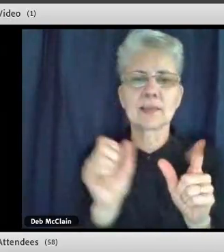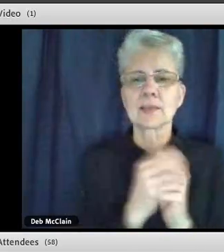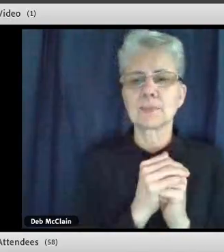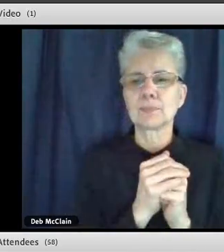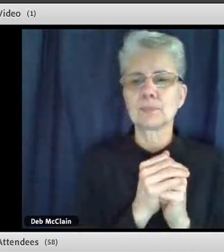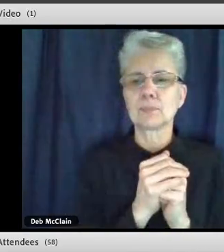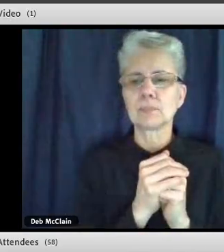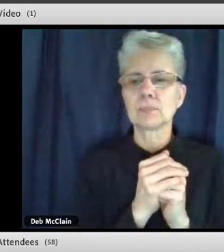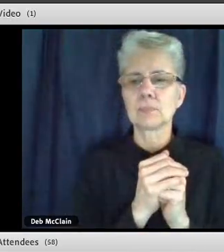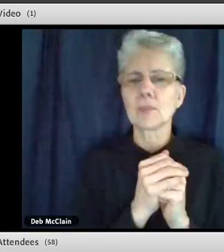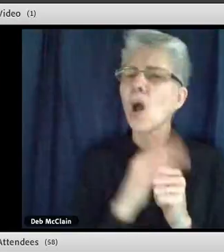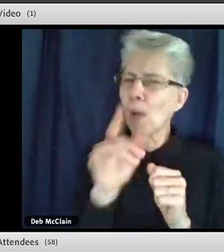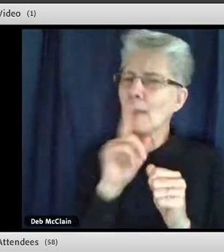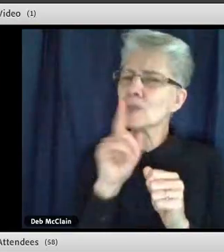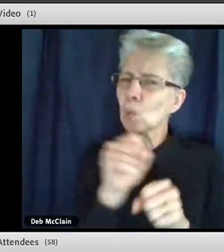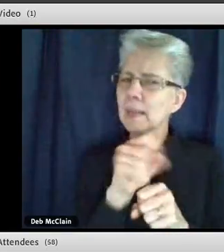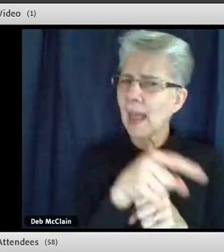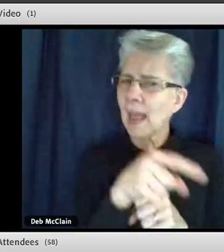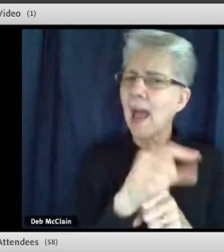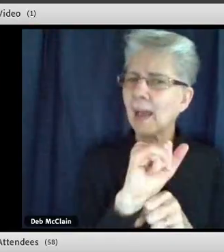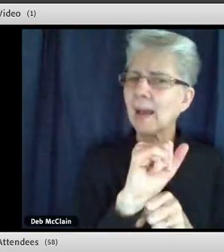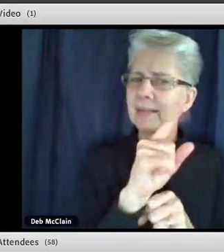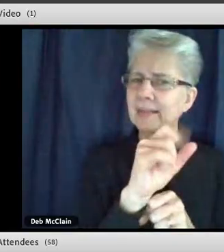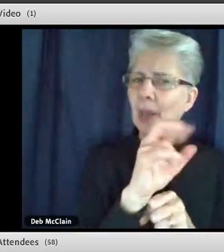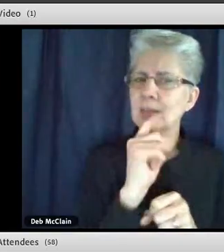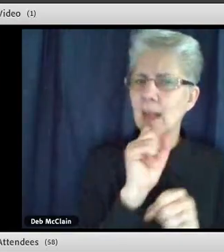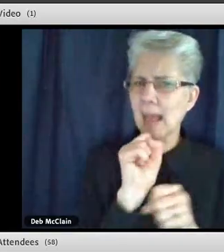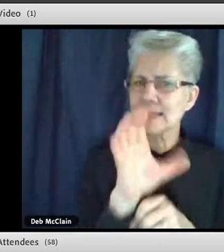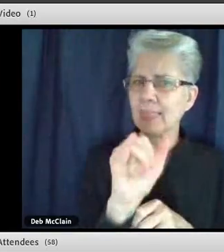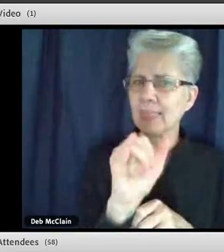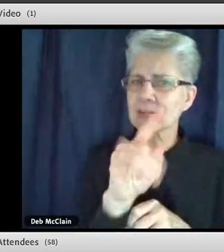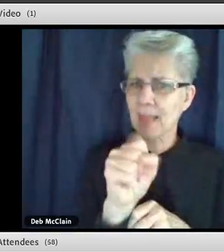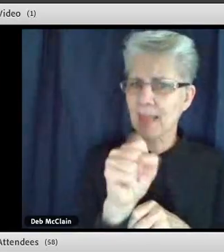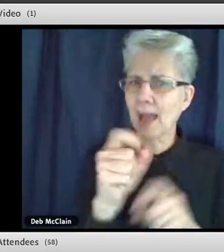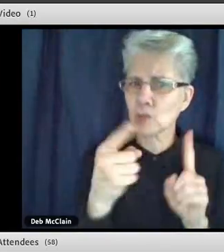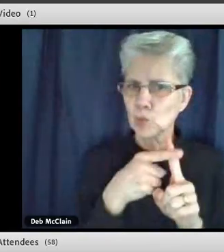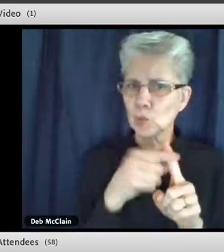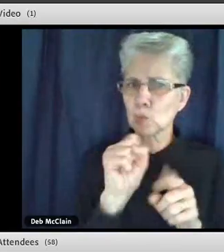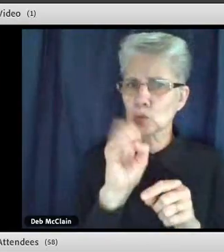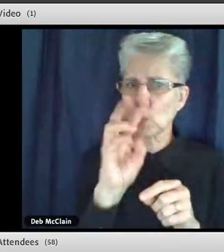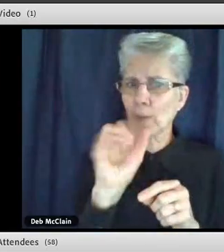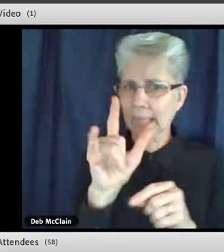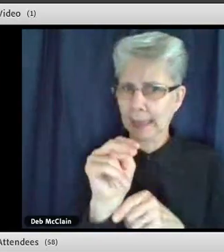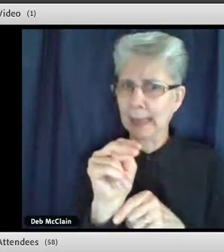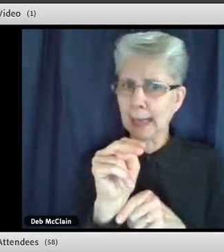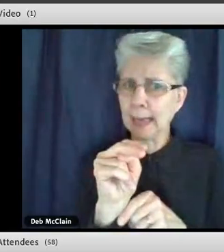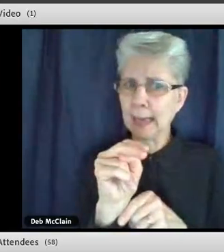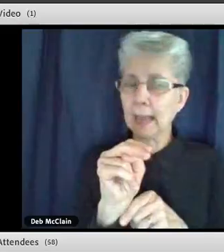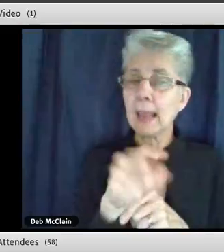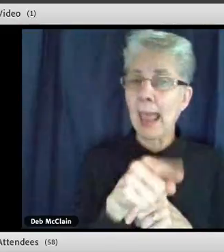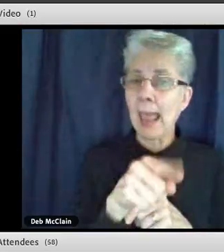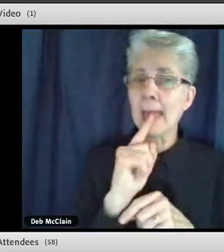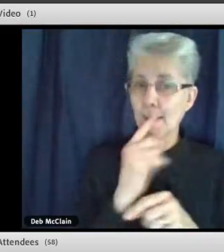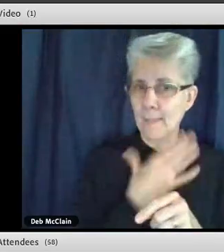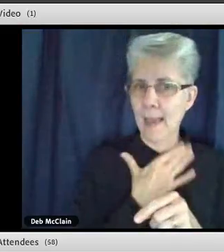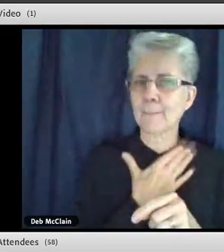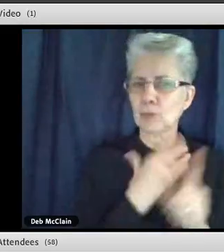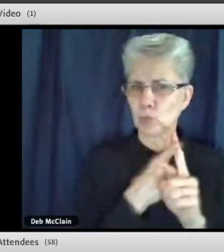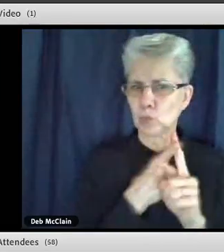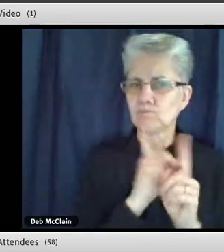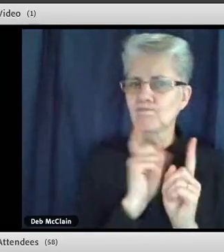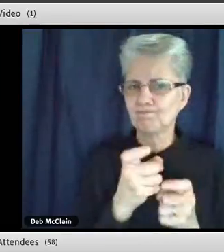Absolutely. Yeah. So I did send the slides to SWFLN, and I'm happy to have them send them out to